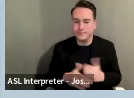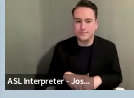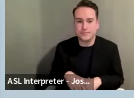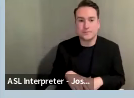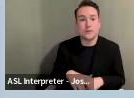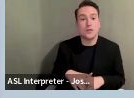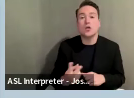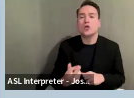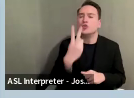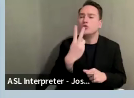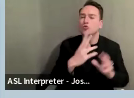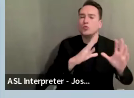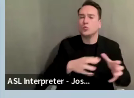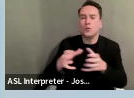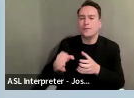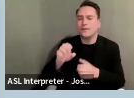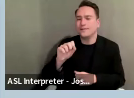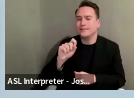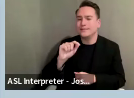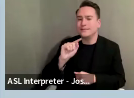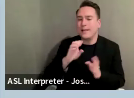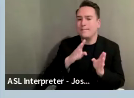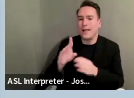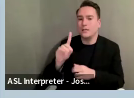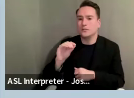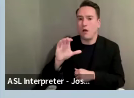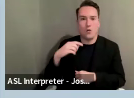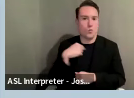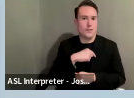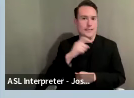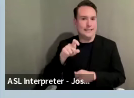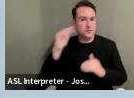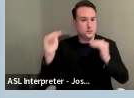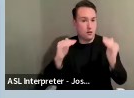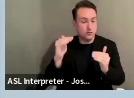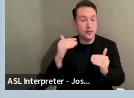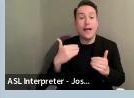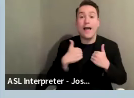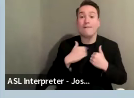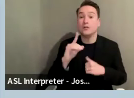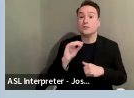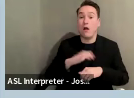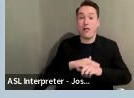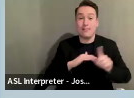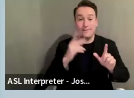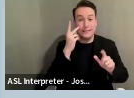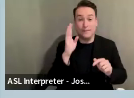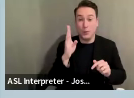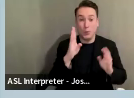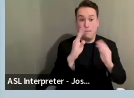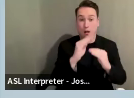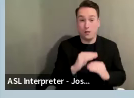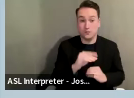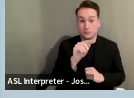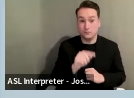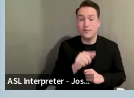2 groups of estate planning documents that most of us need as adults. We have documents on the left in blue. Those are the